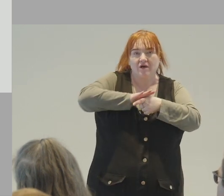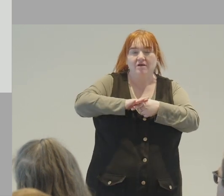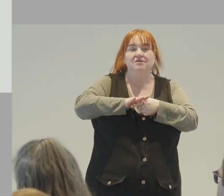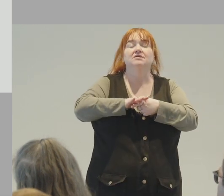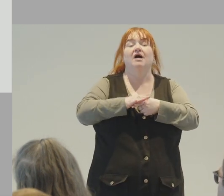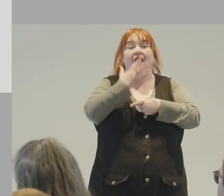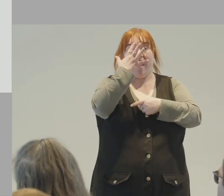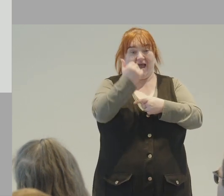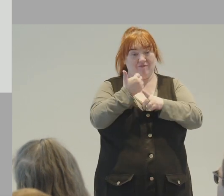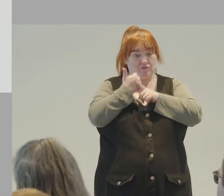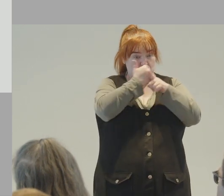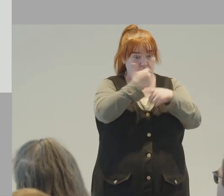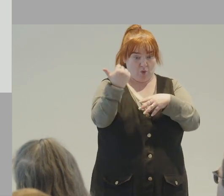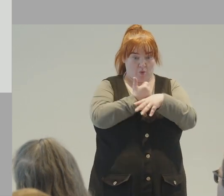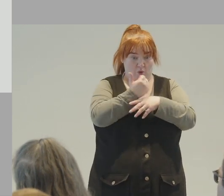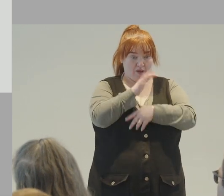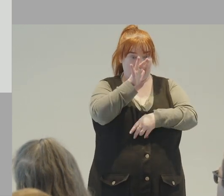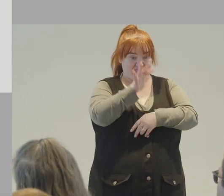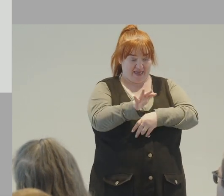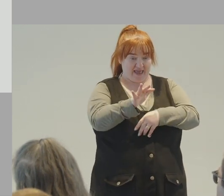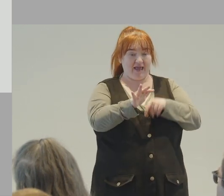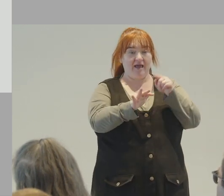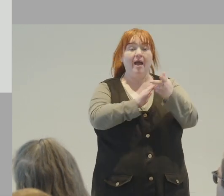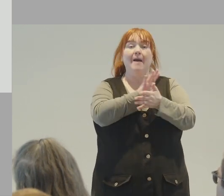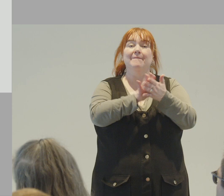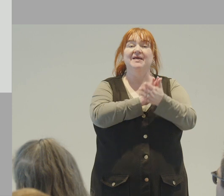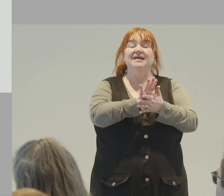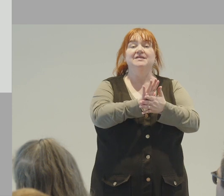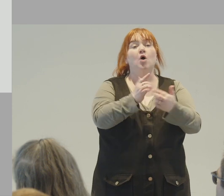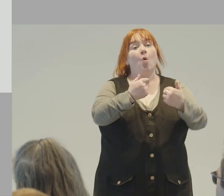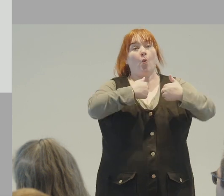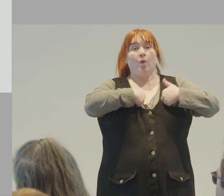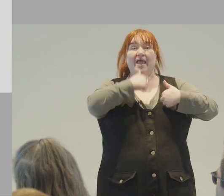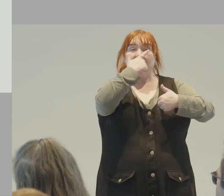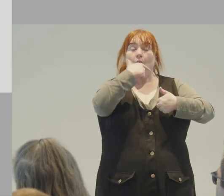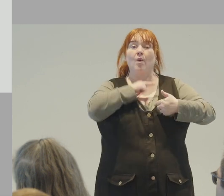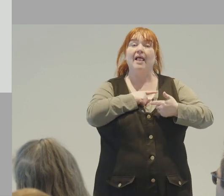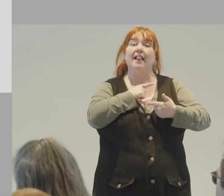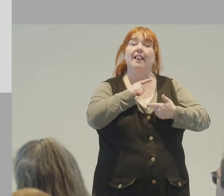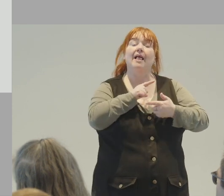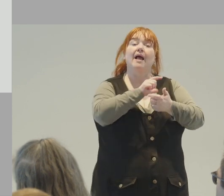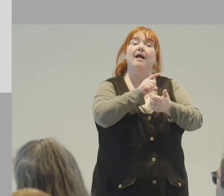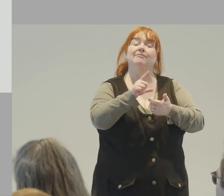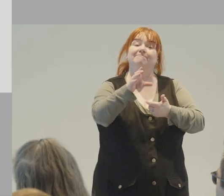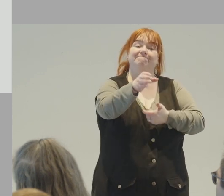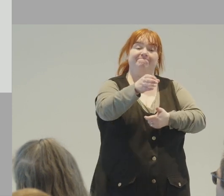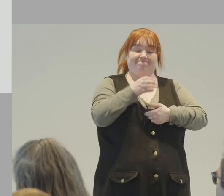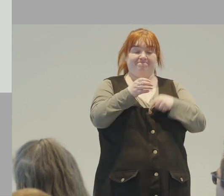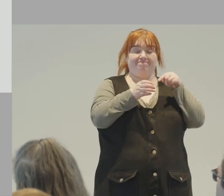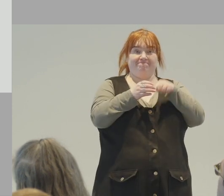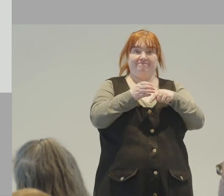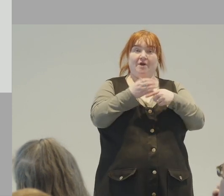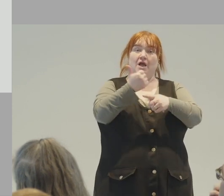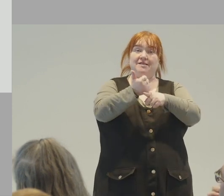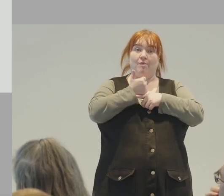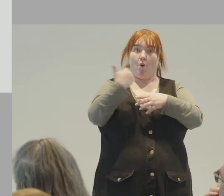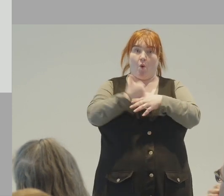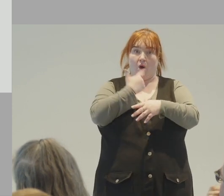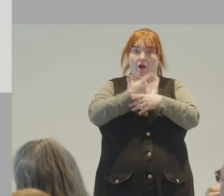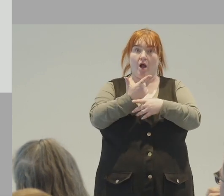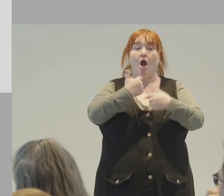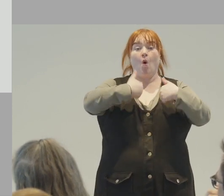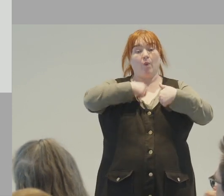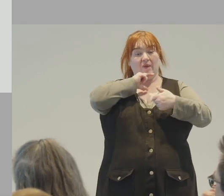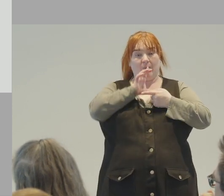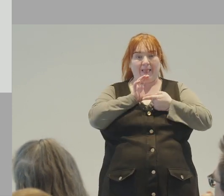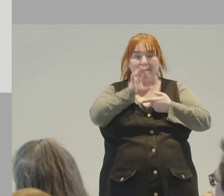work, Access All Areas will hire the support worker, pay the support worker, and then we'll claim the money back from access to work. That's so